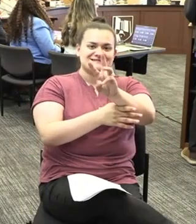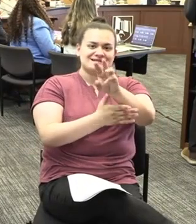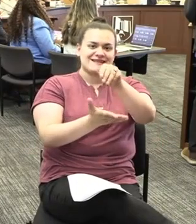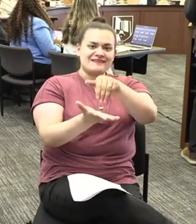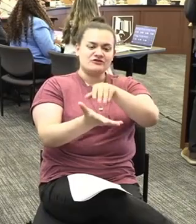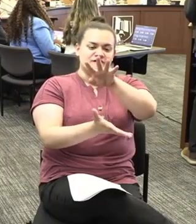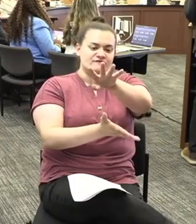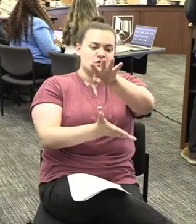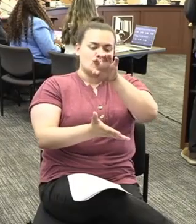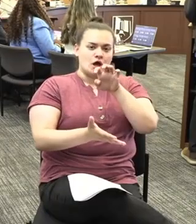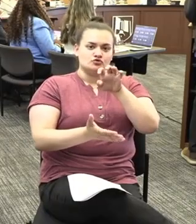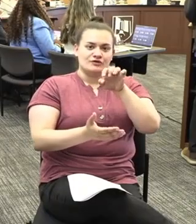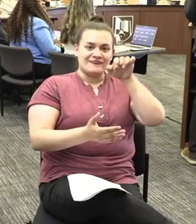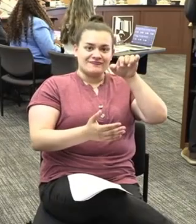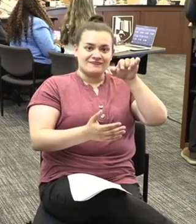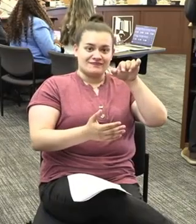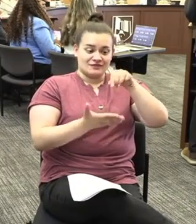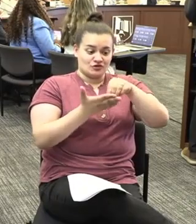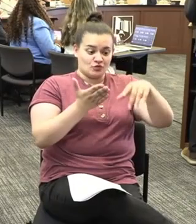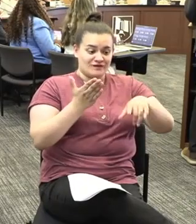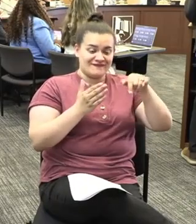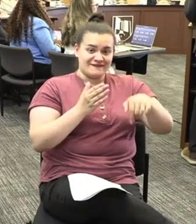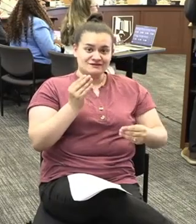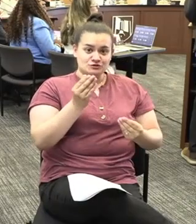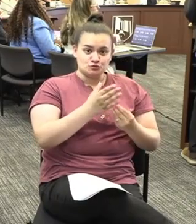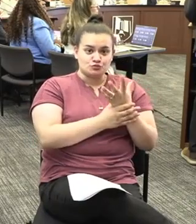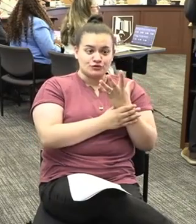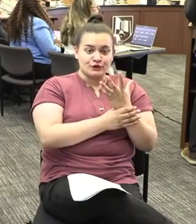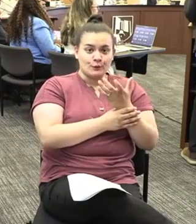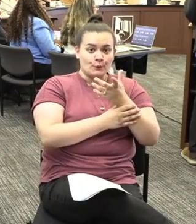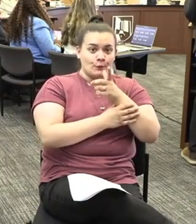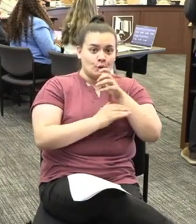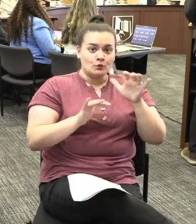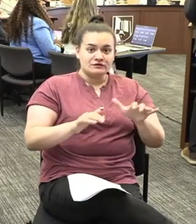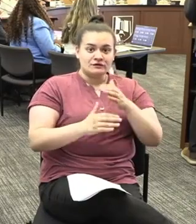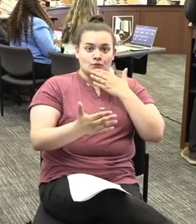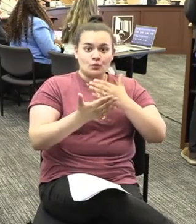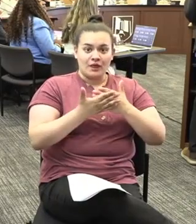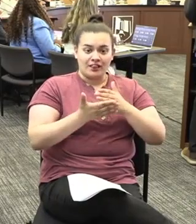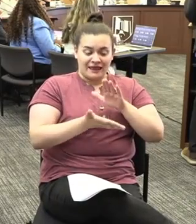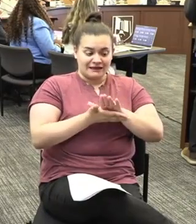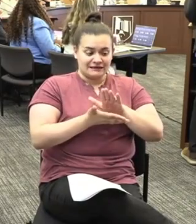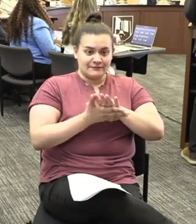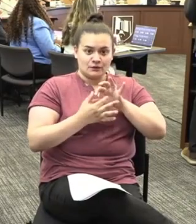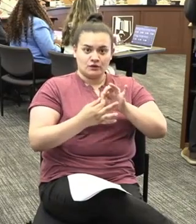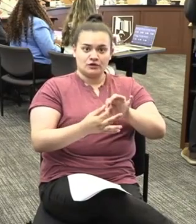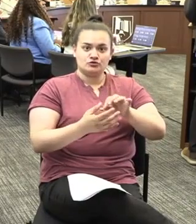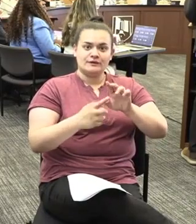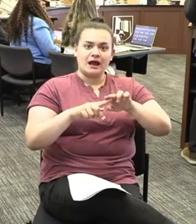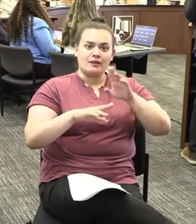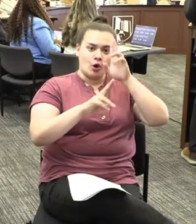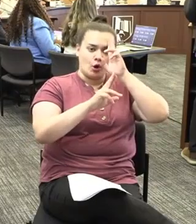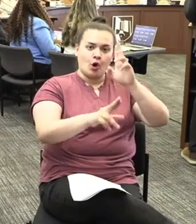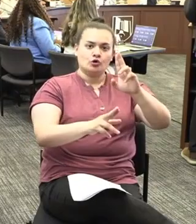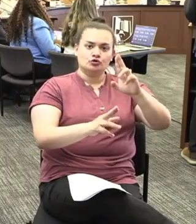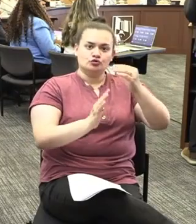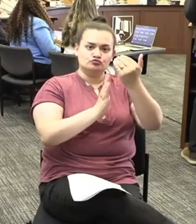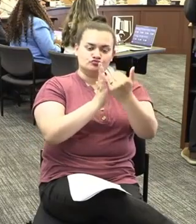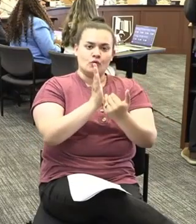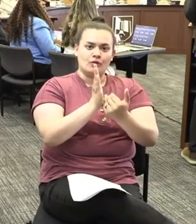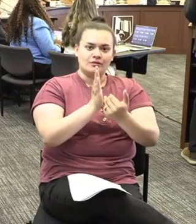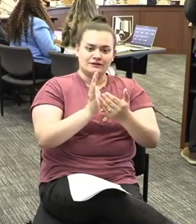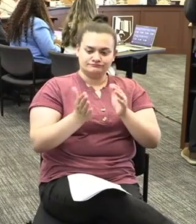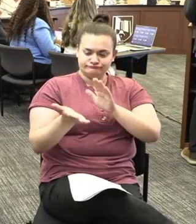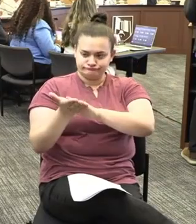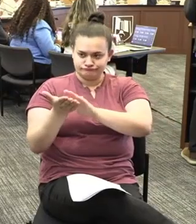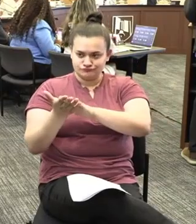6,400 students this spring who did well enough academically to land on the honor roll, and a shout out to their